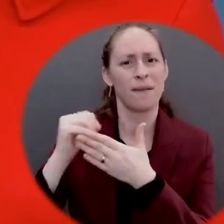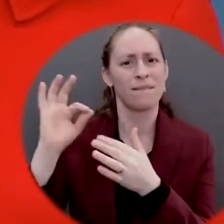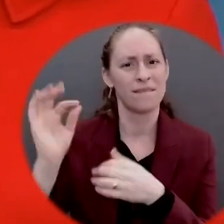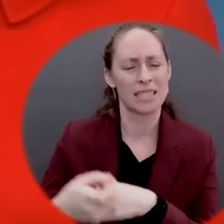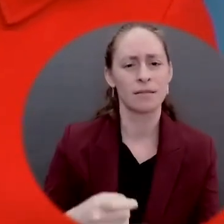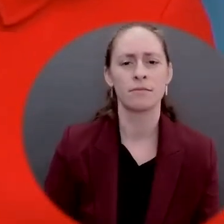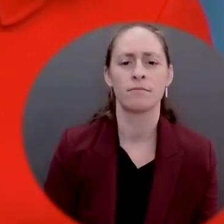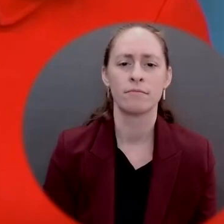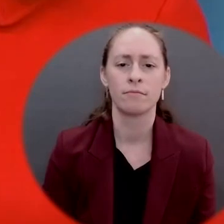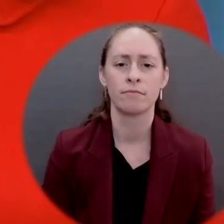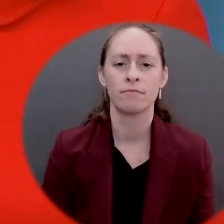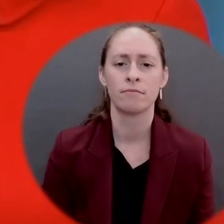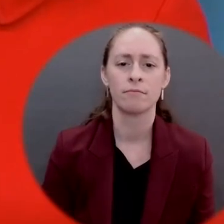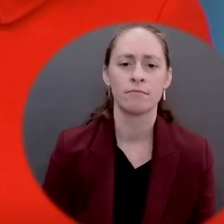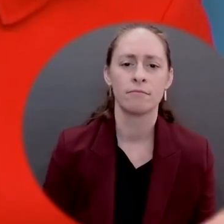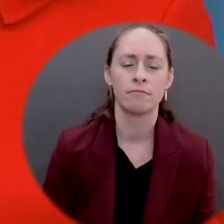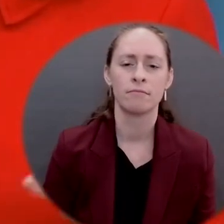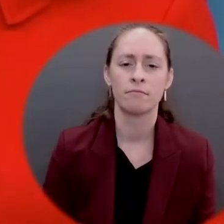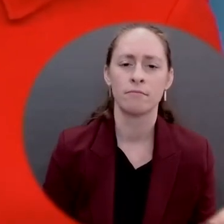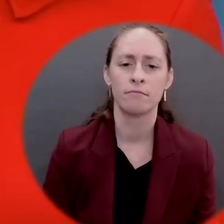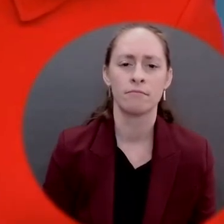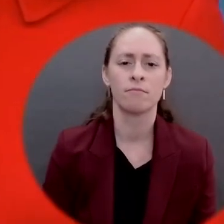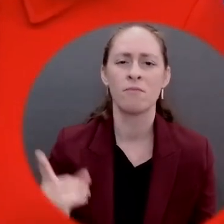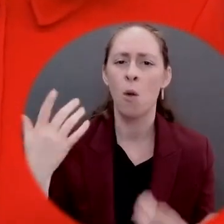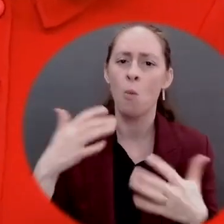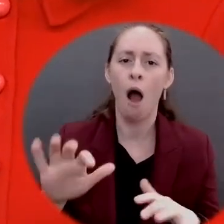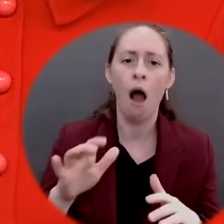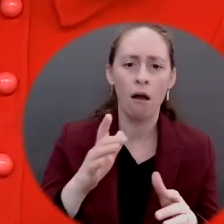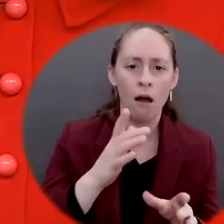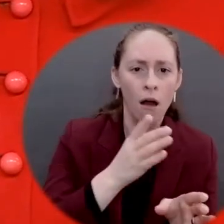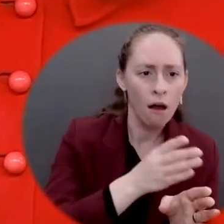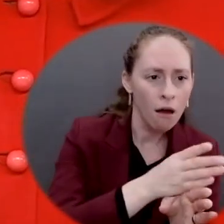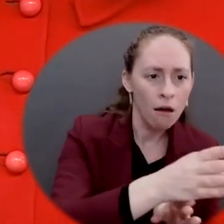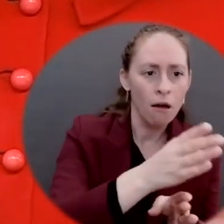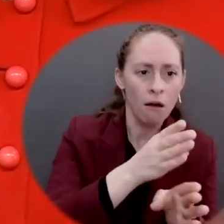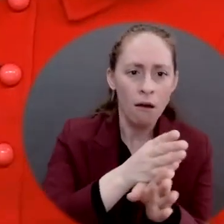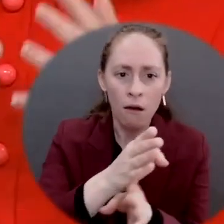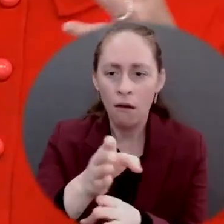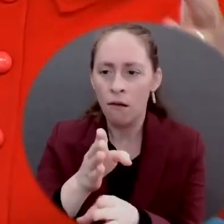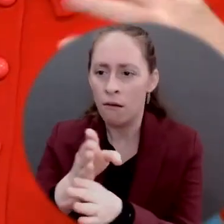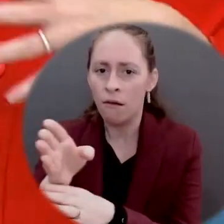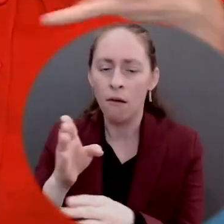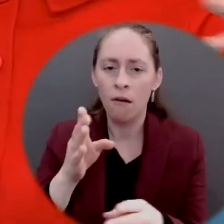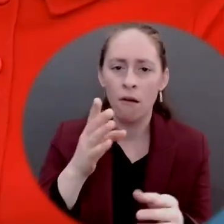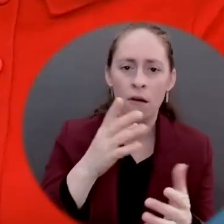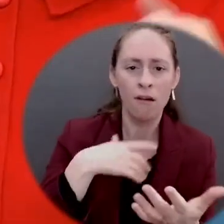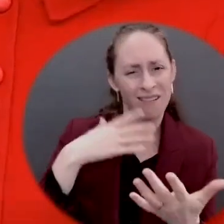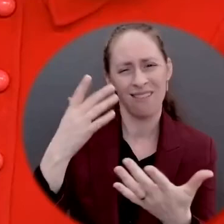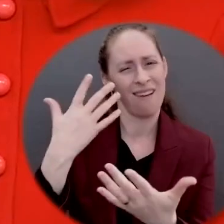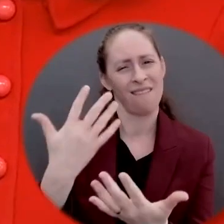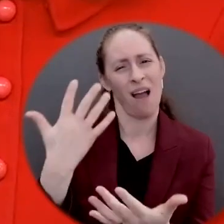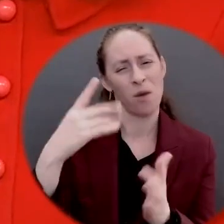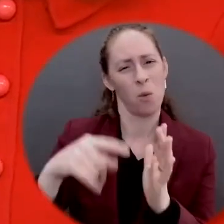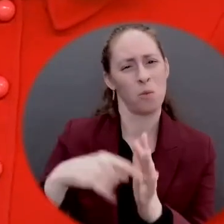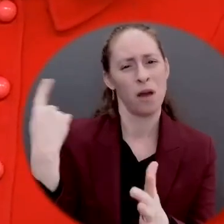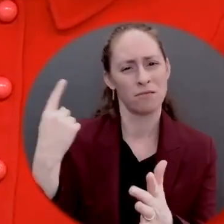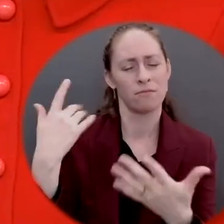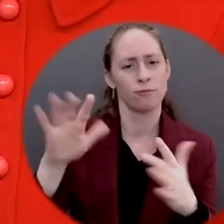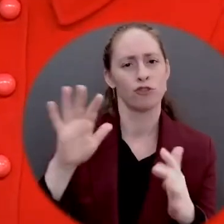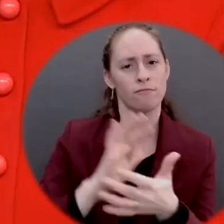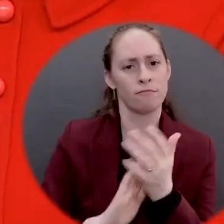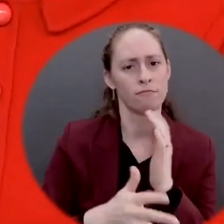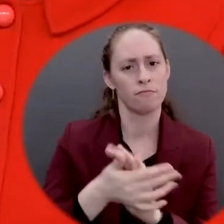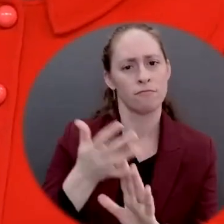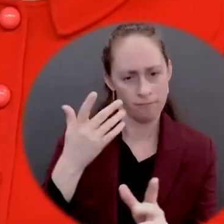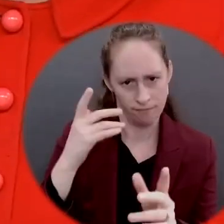support Chairman Brown's decision to keep all 5 on the Fed board, pushing them forward through the committee, and we